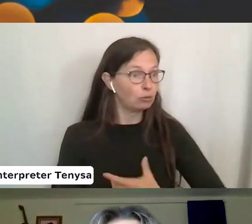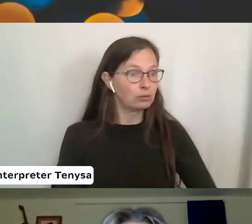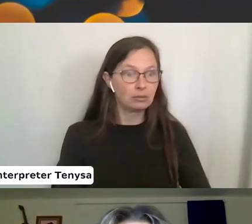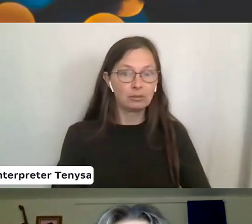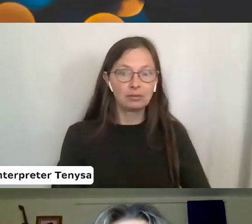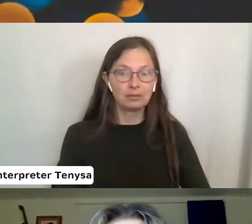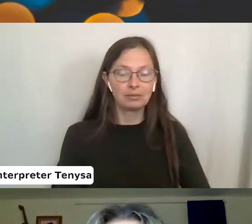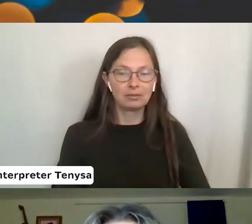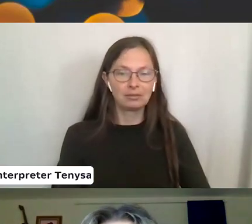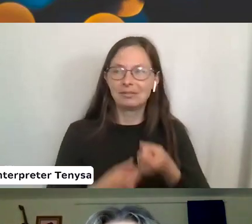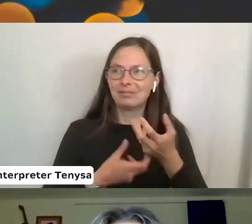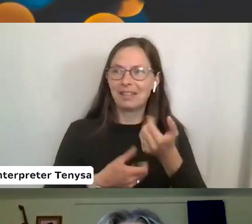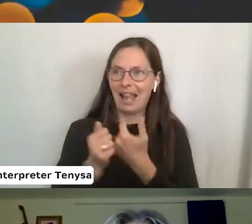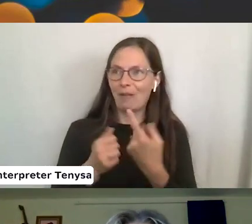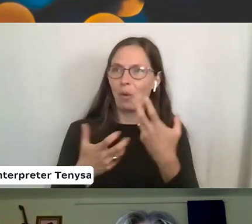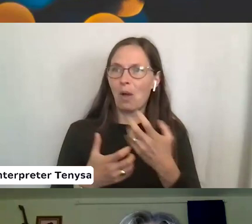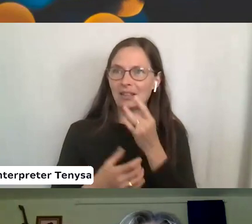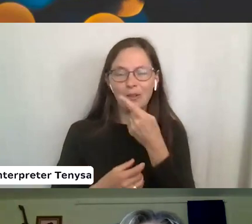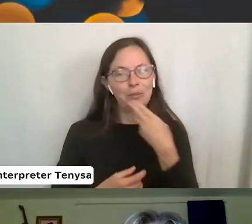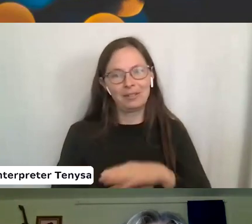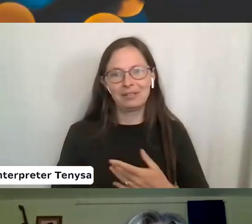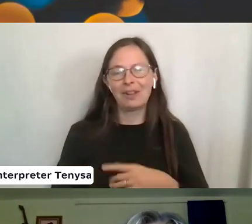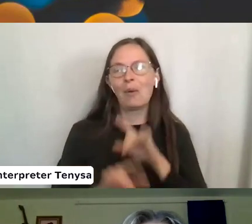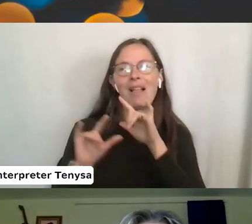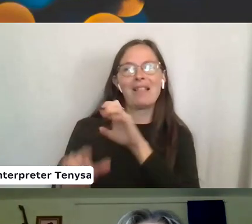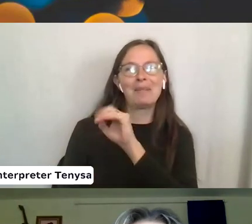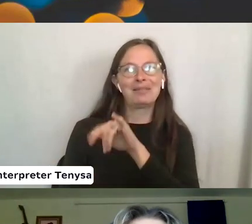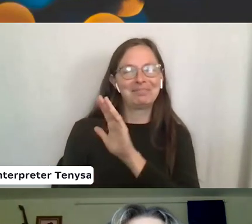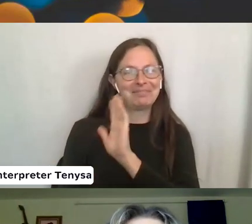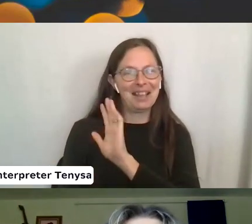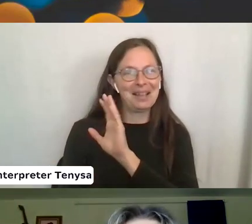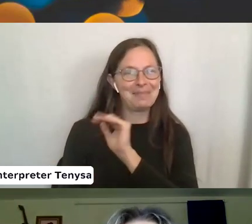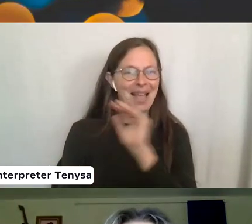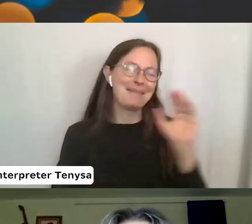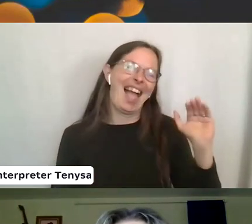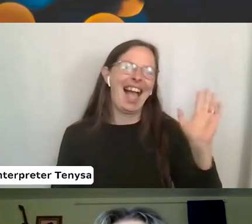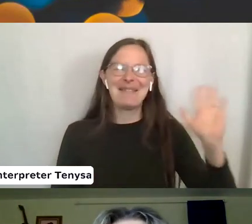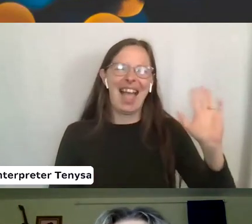I made everyone want Instantly. snacks. That's my bad. You're so Okay, right. I love you, Emmy. I love you. Bye, Emmy. Okay, bye.